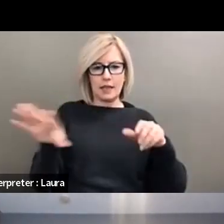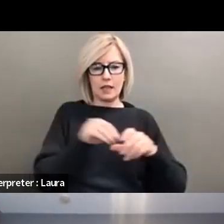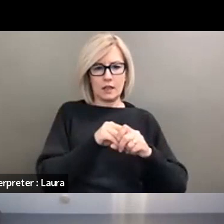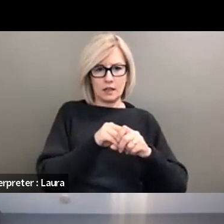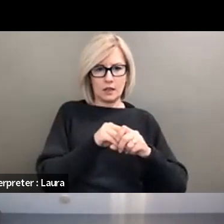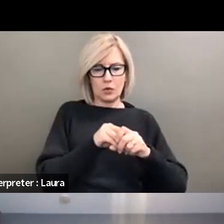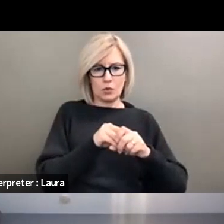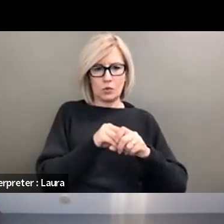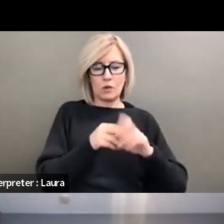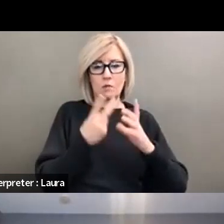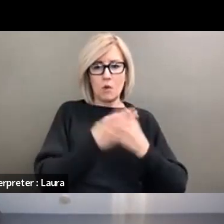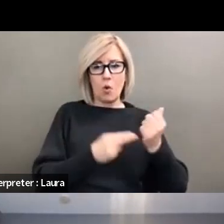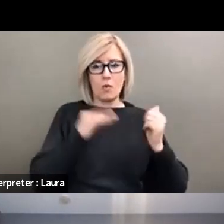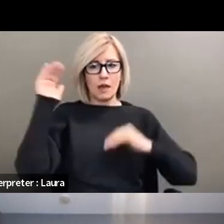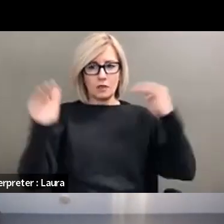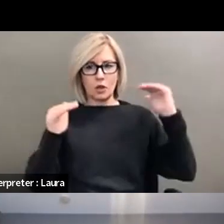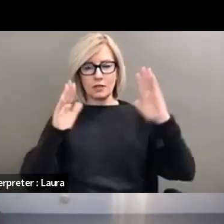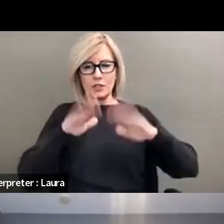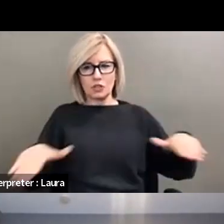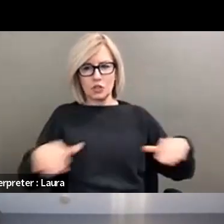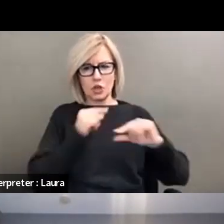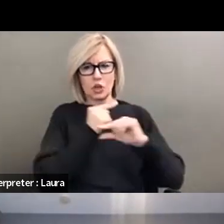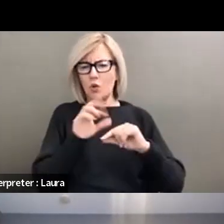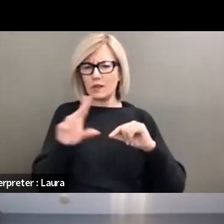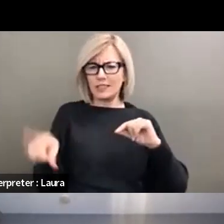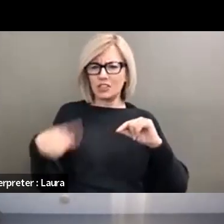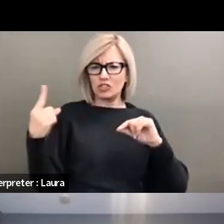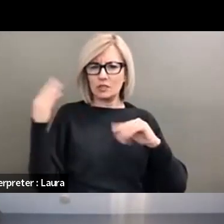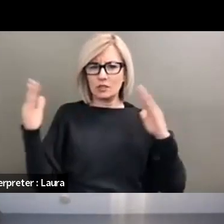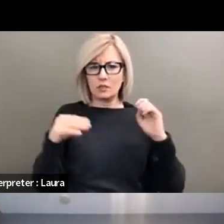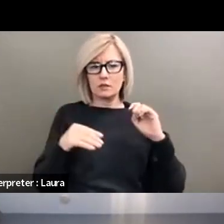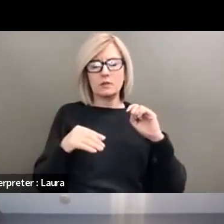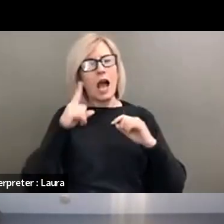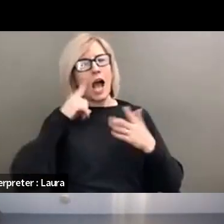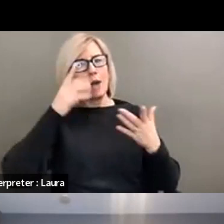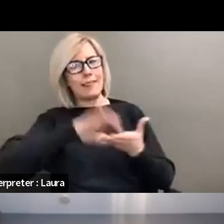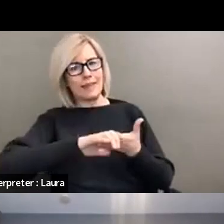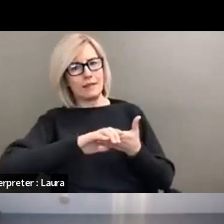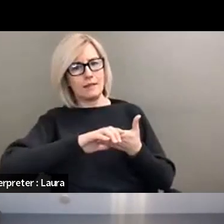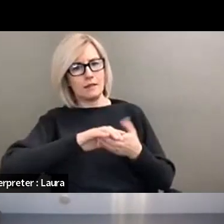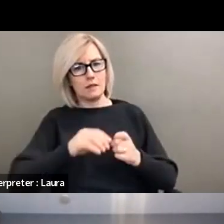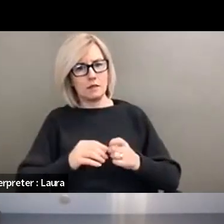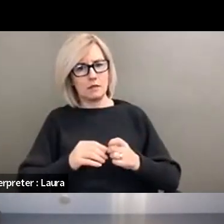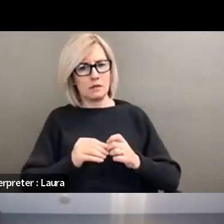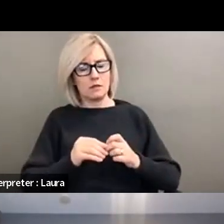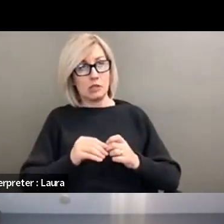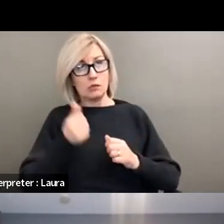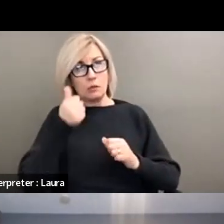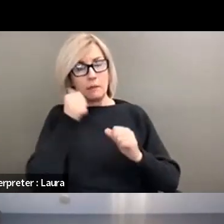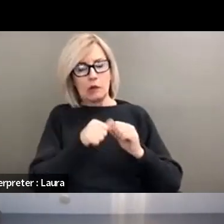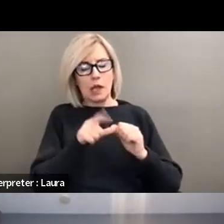include both adults and children guardianships, or is it just adult? I believe so. So, that just off the top of my